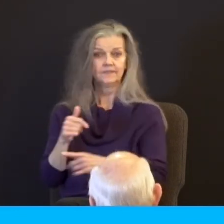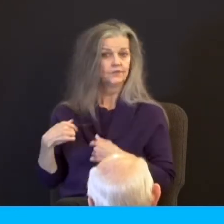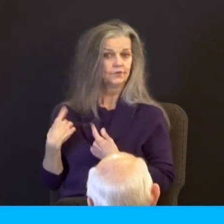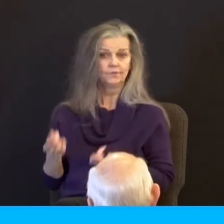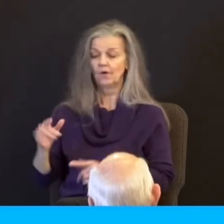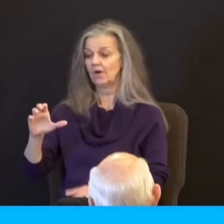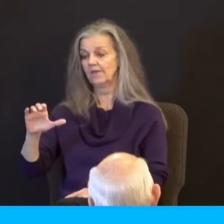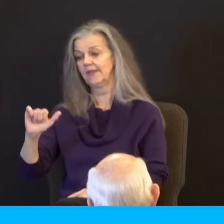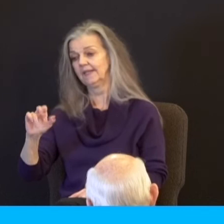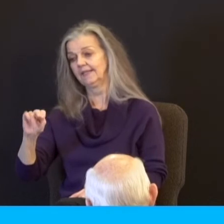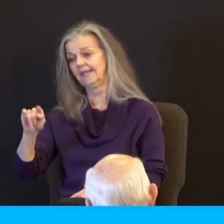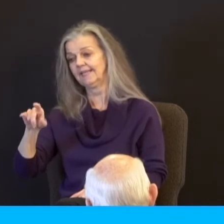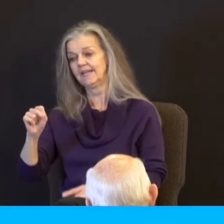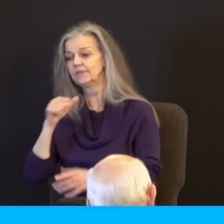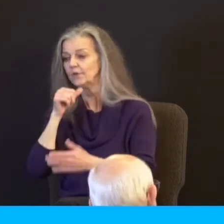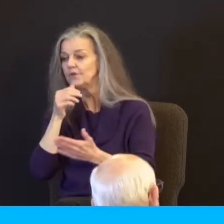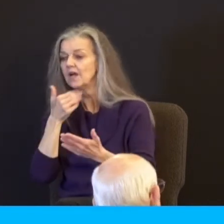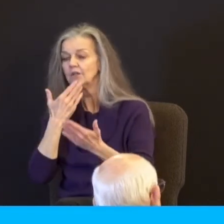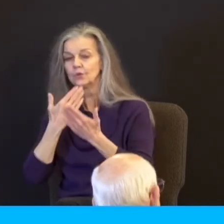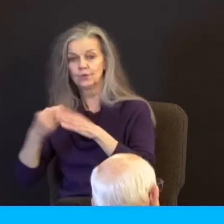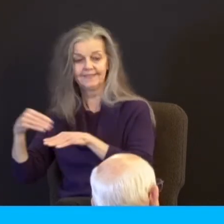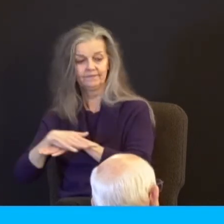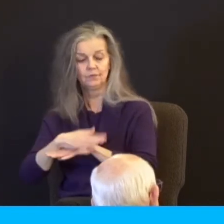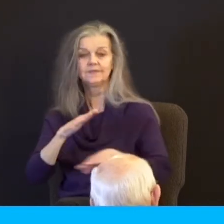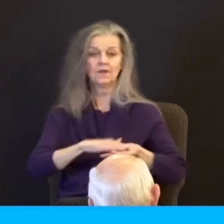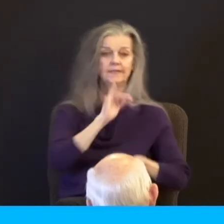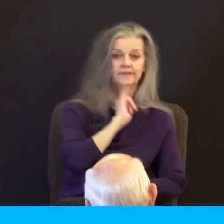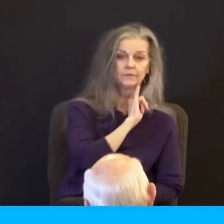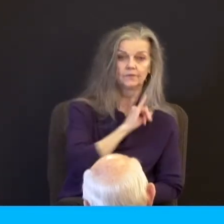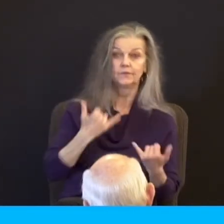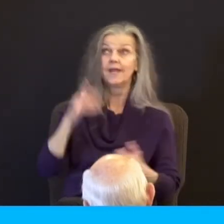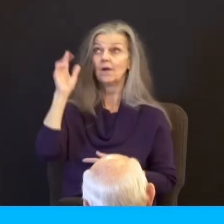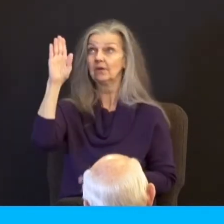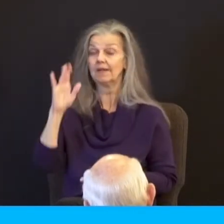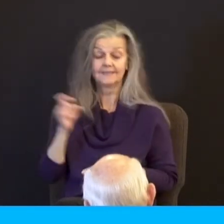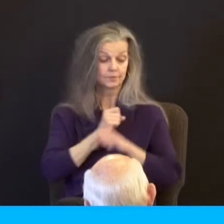True? Not so good. So now God has to protect them.